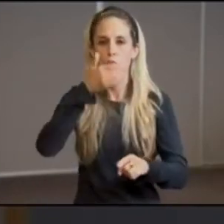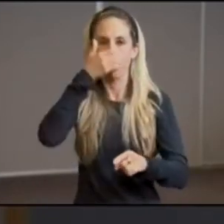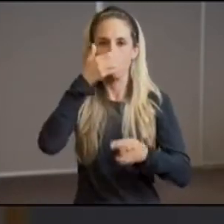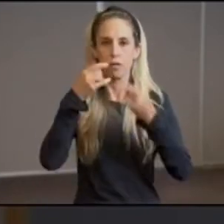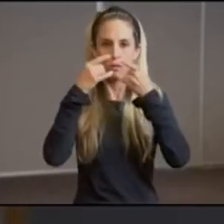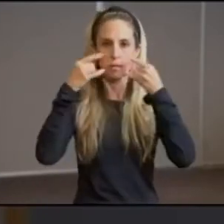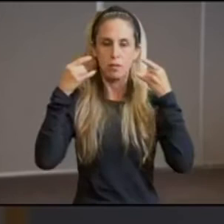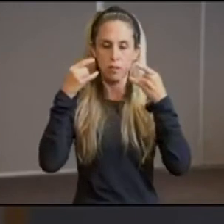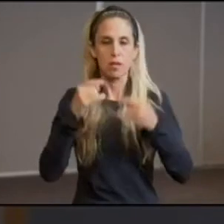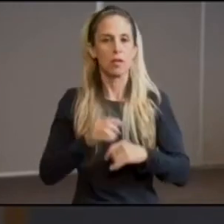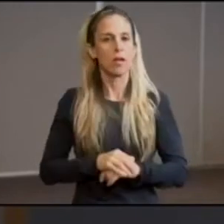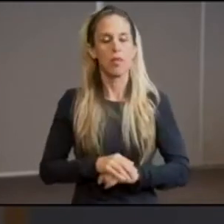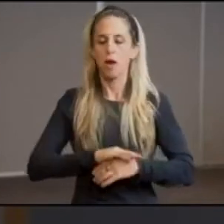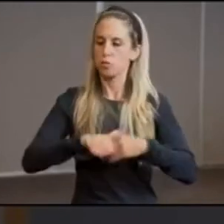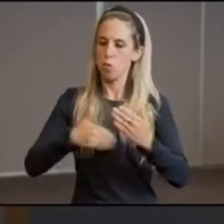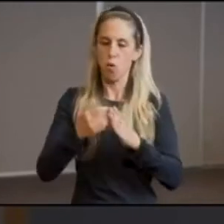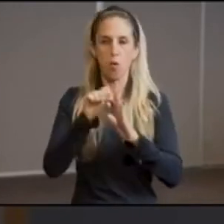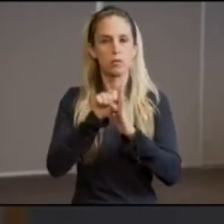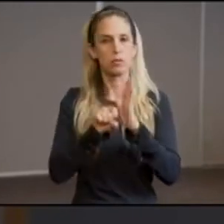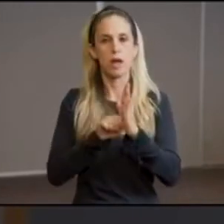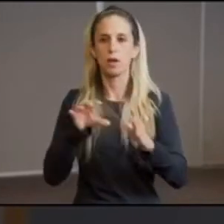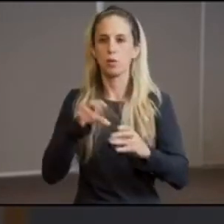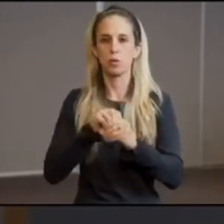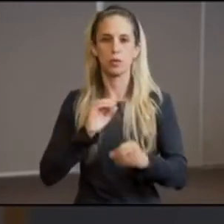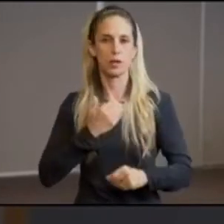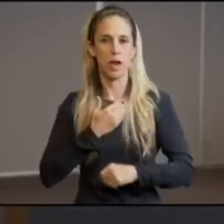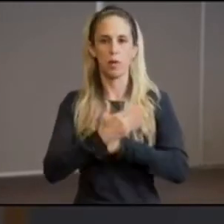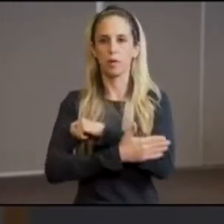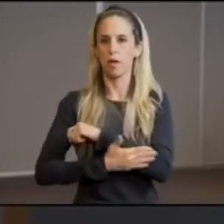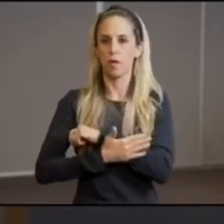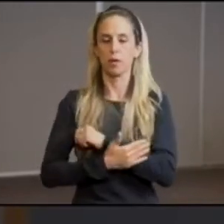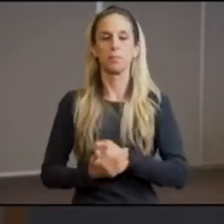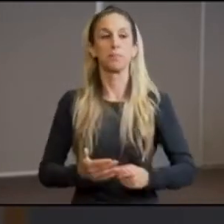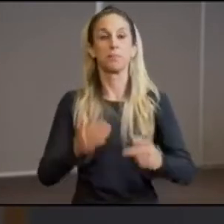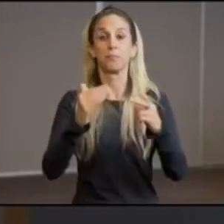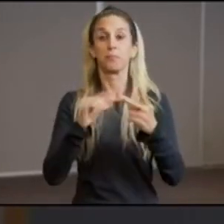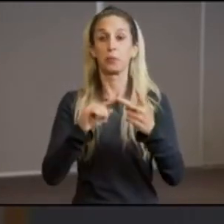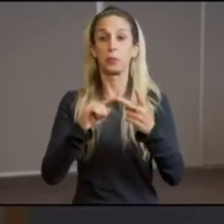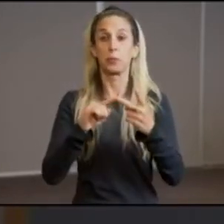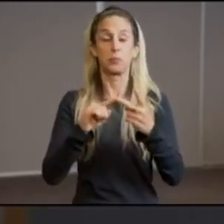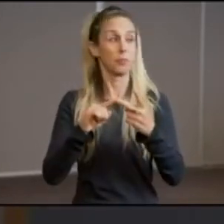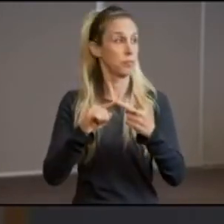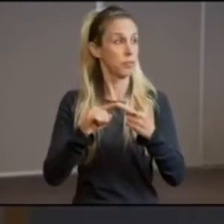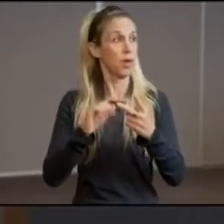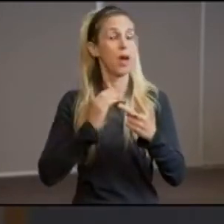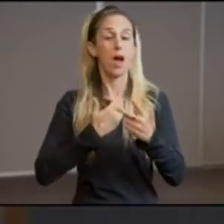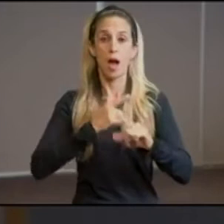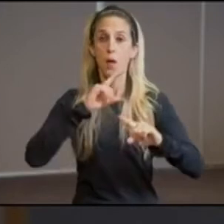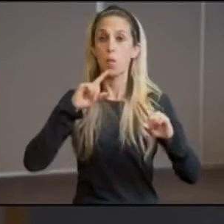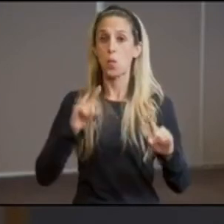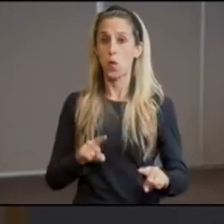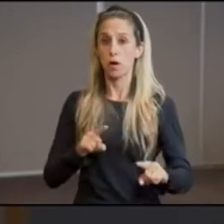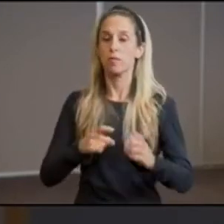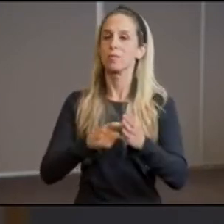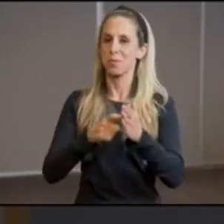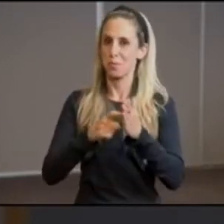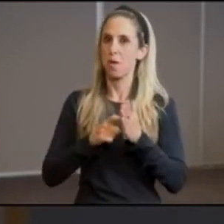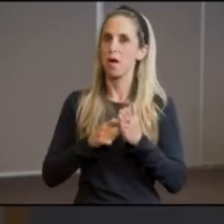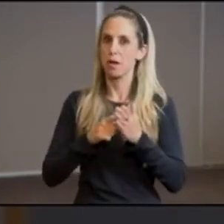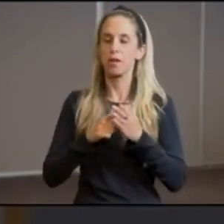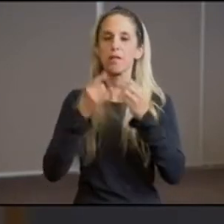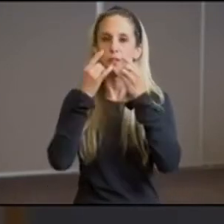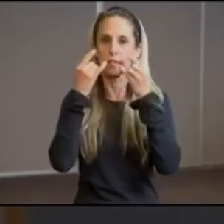that applies across the state, including in our county. Number two is our orders do require